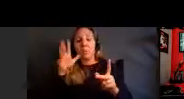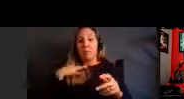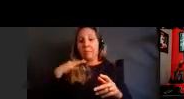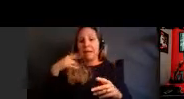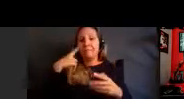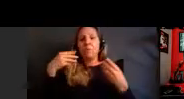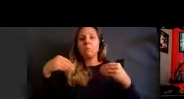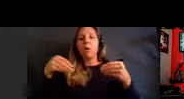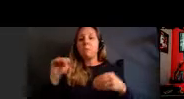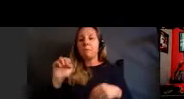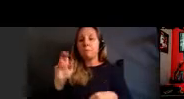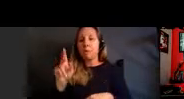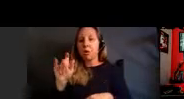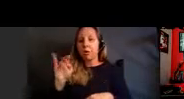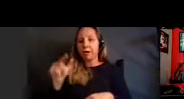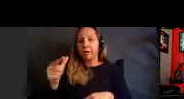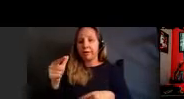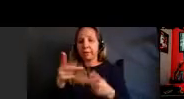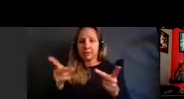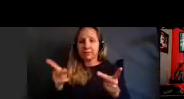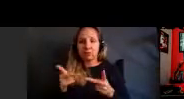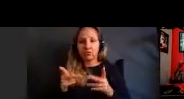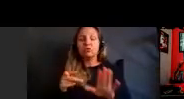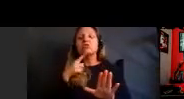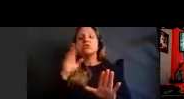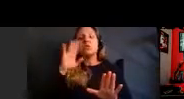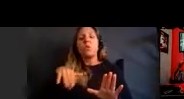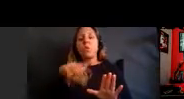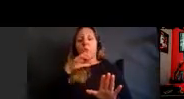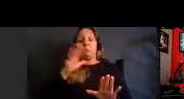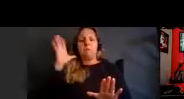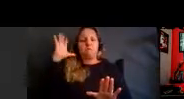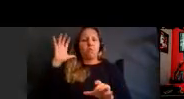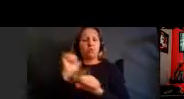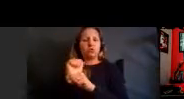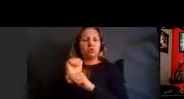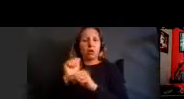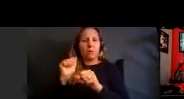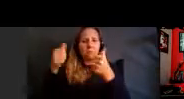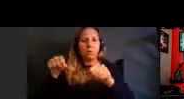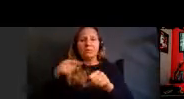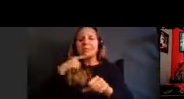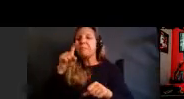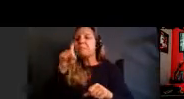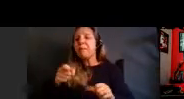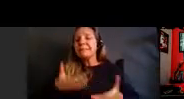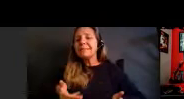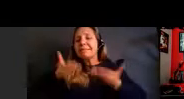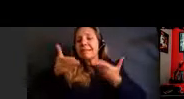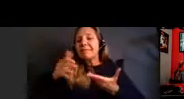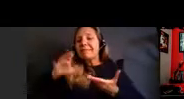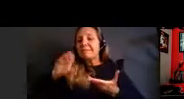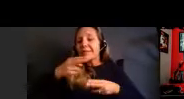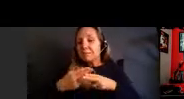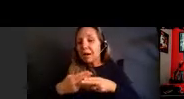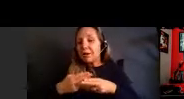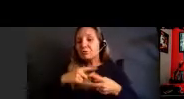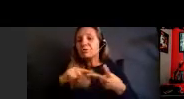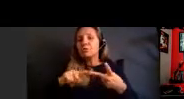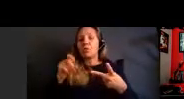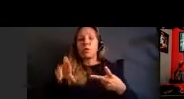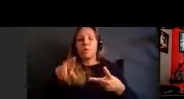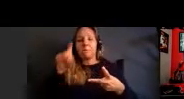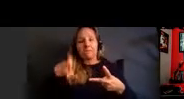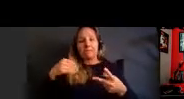position. And a lot of the old job postings out there would say things like, must be able to lift 50 pounds, or you must have a